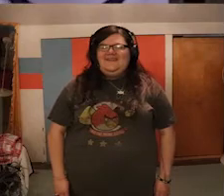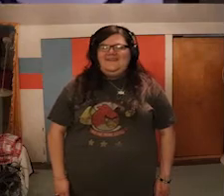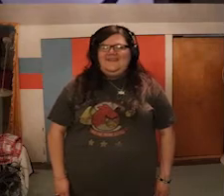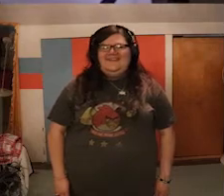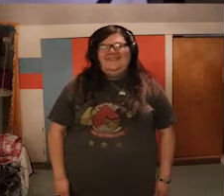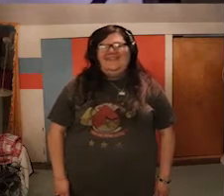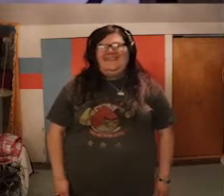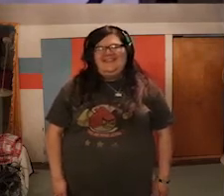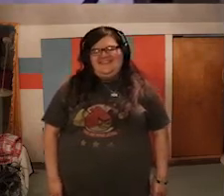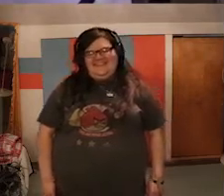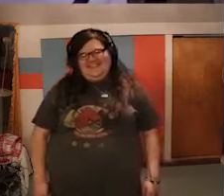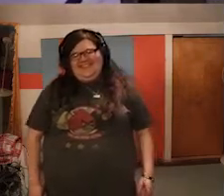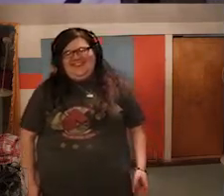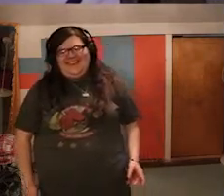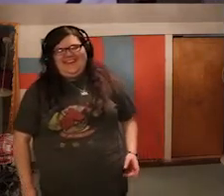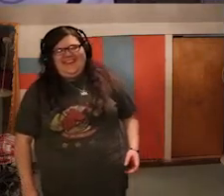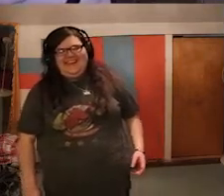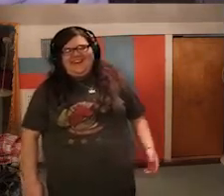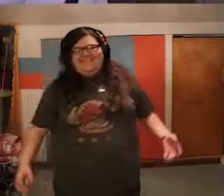you know.